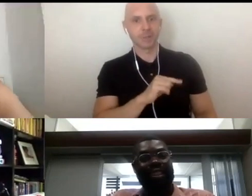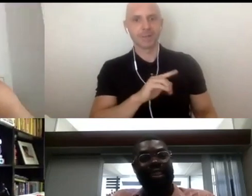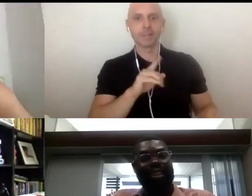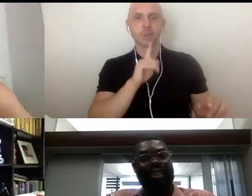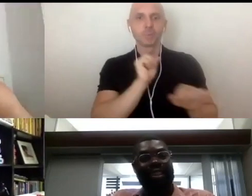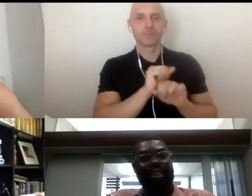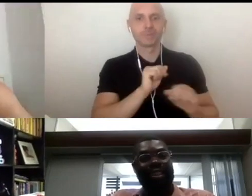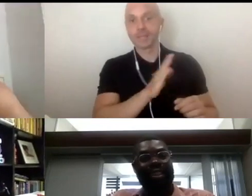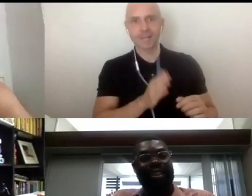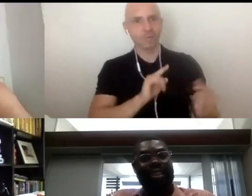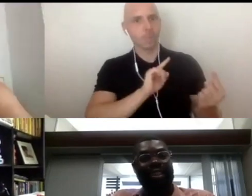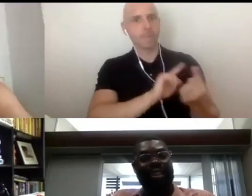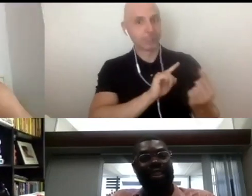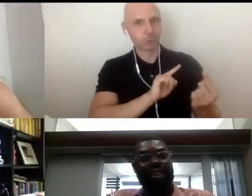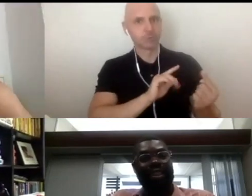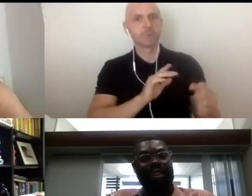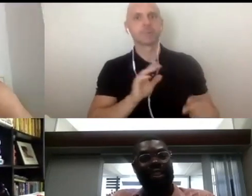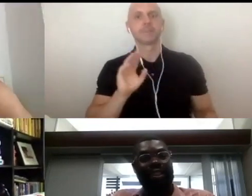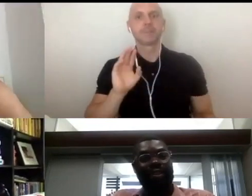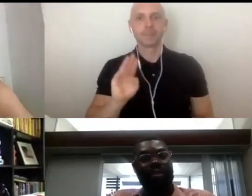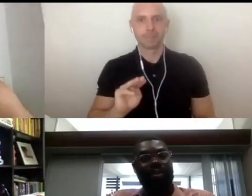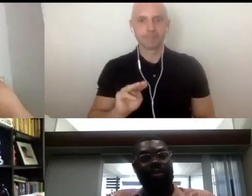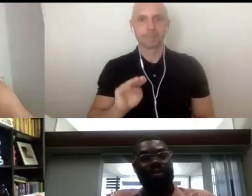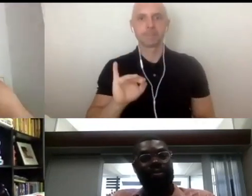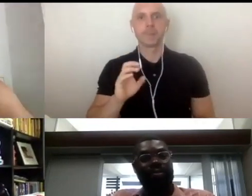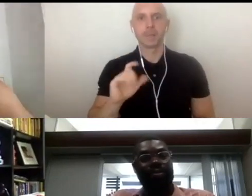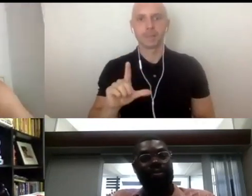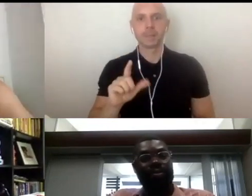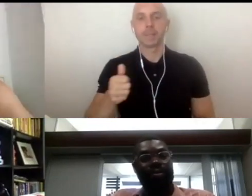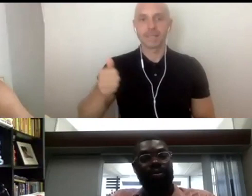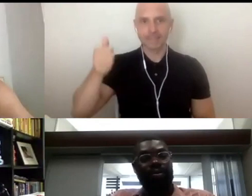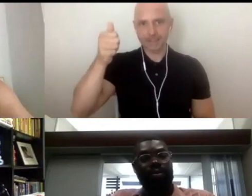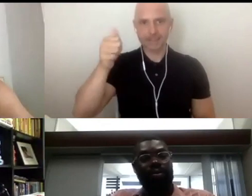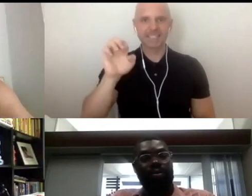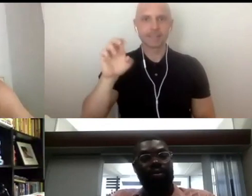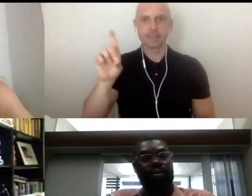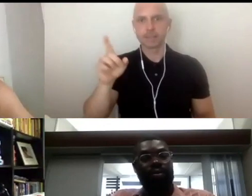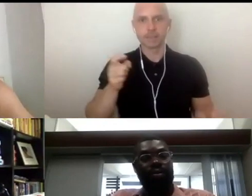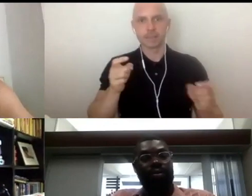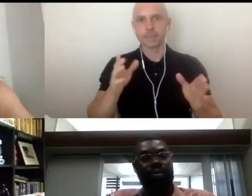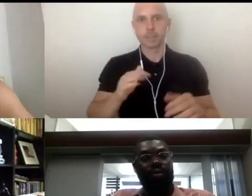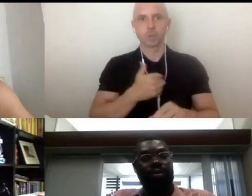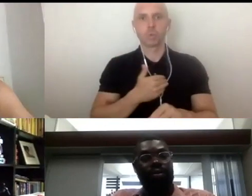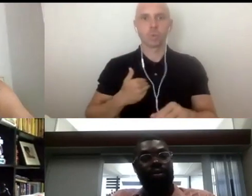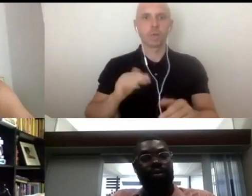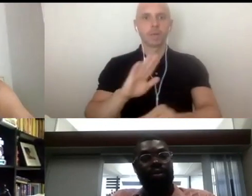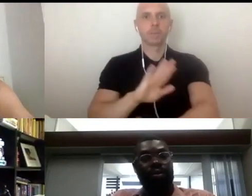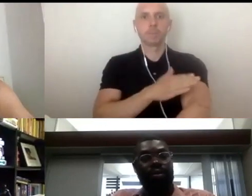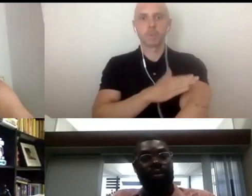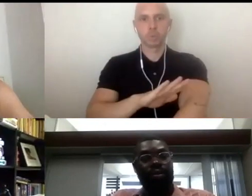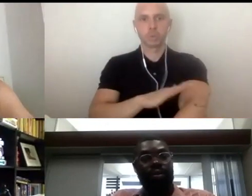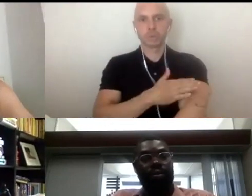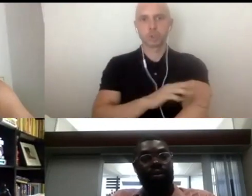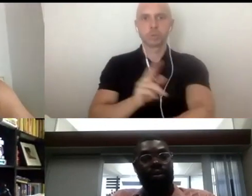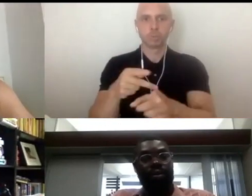you. So my name is Michael Adam Murray. I'm the Executive Director of the Toronto Musicians Association, a professional association